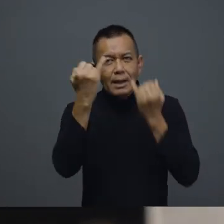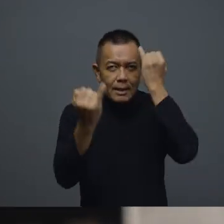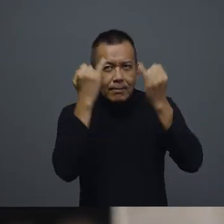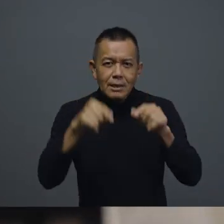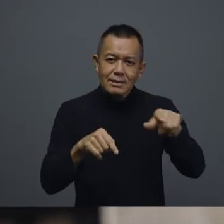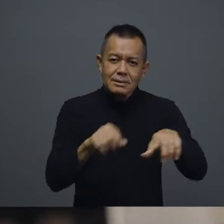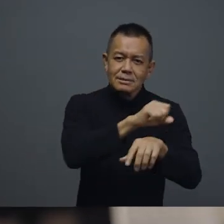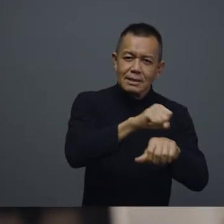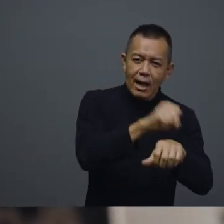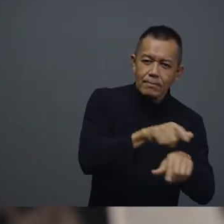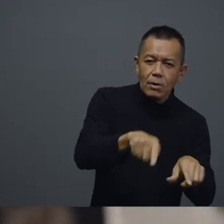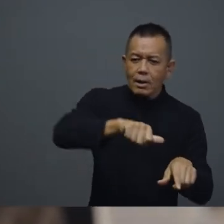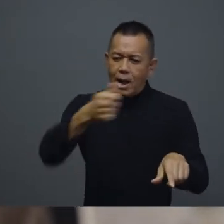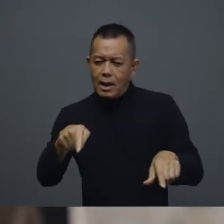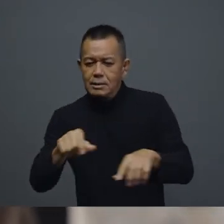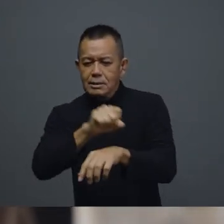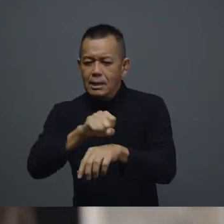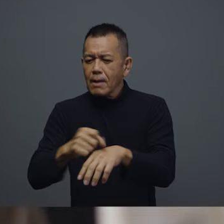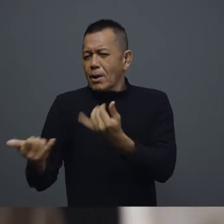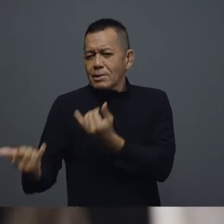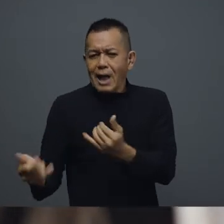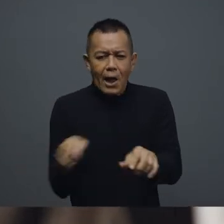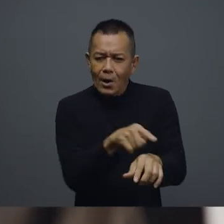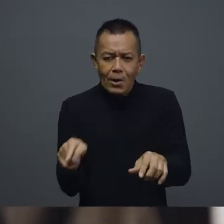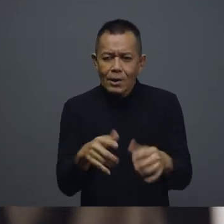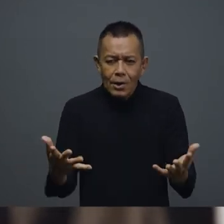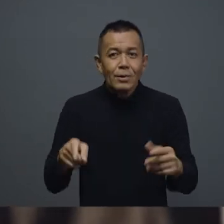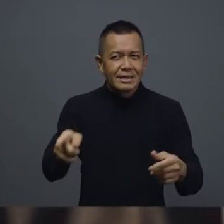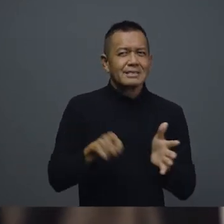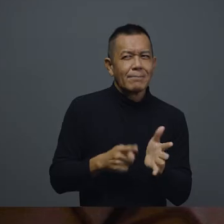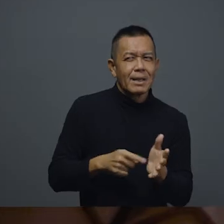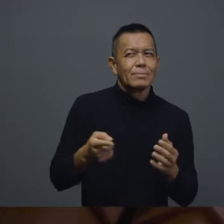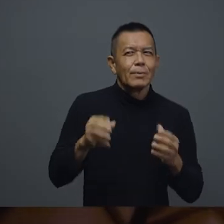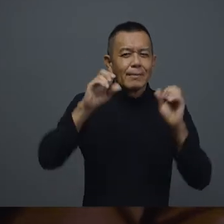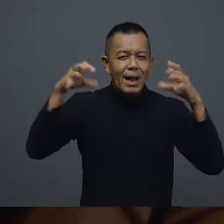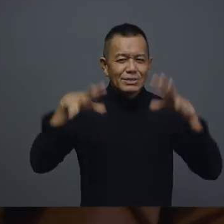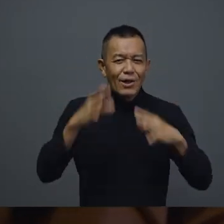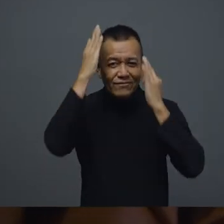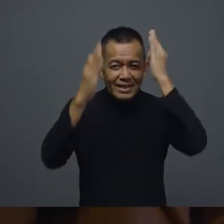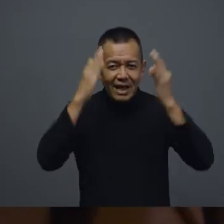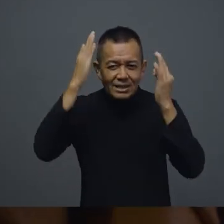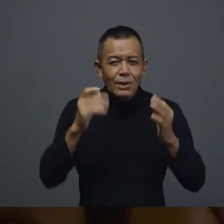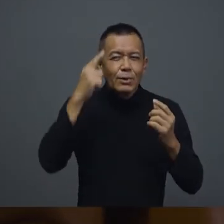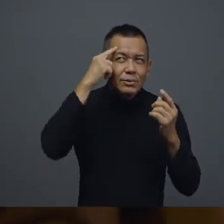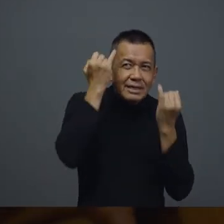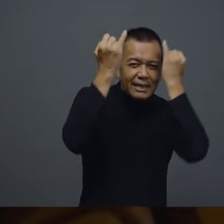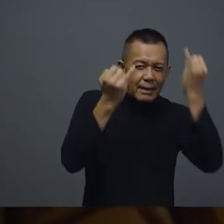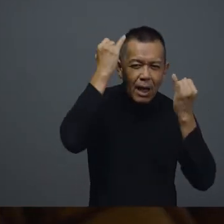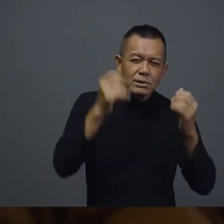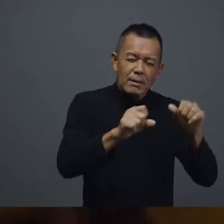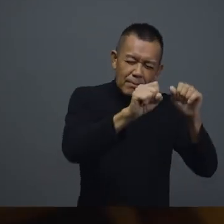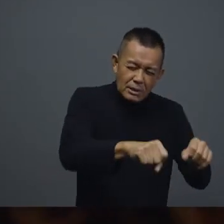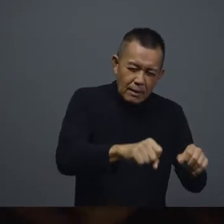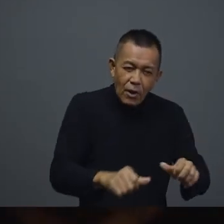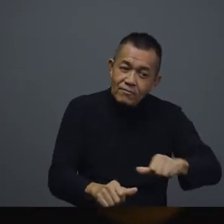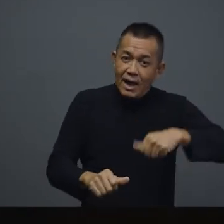and imagine this other Singapore that could be built alongside our current Singapore. So for me, that is sometimes the magic of fantasy. The way